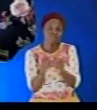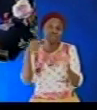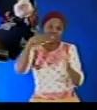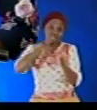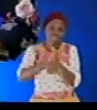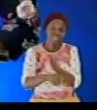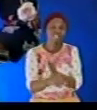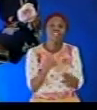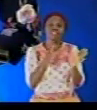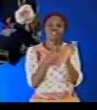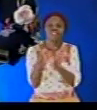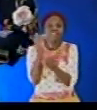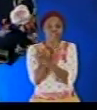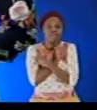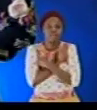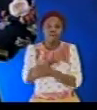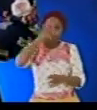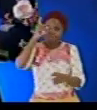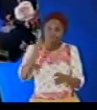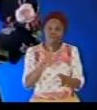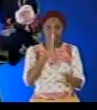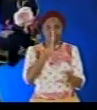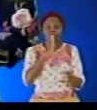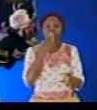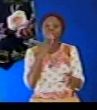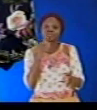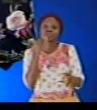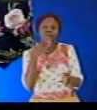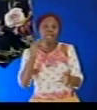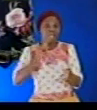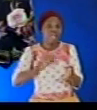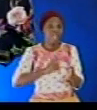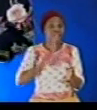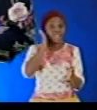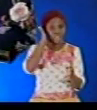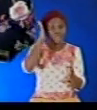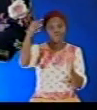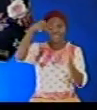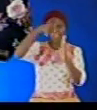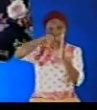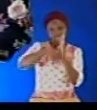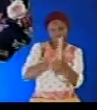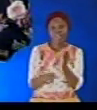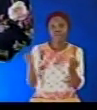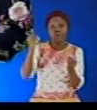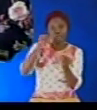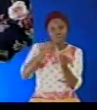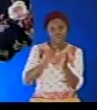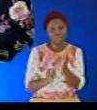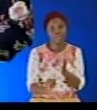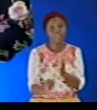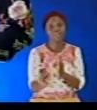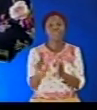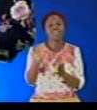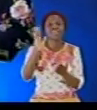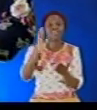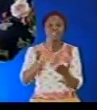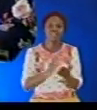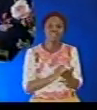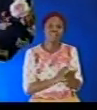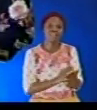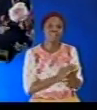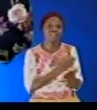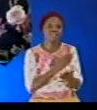yet. Jesus' word must be sweeter. How we dig a little deeper, deeper